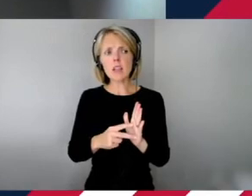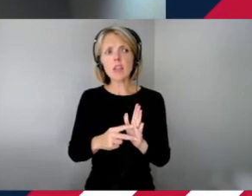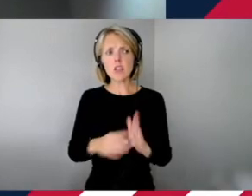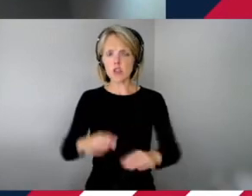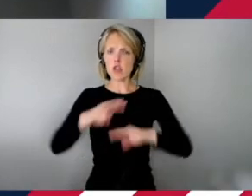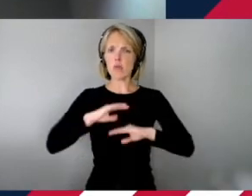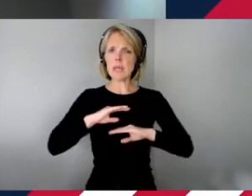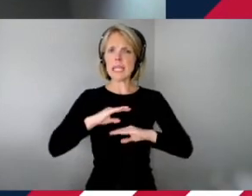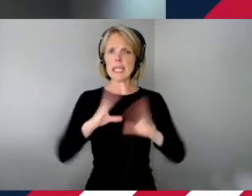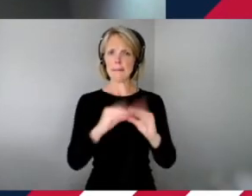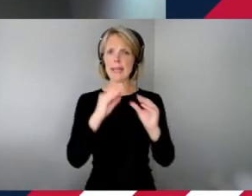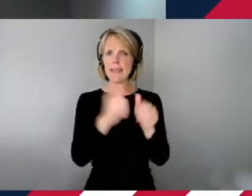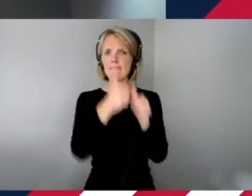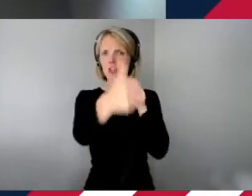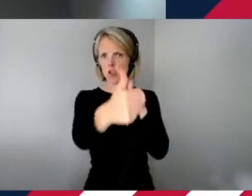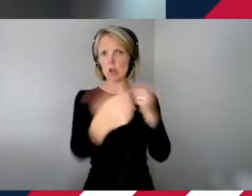virtually.